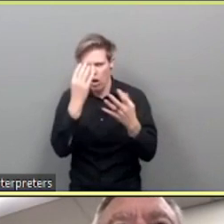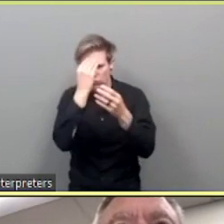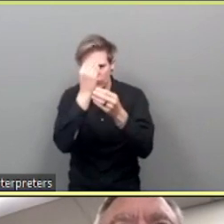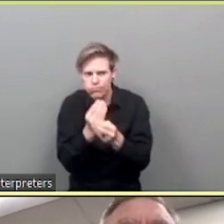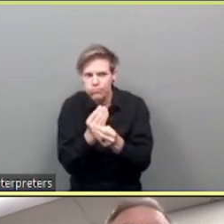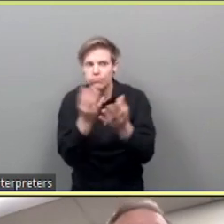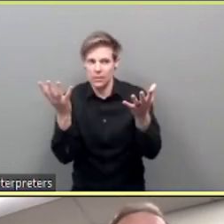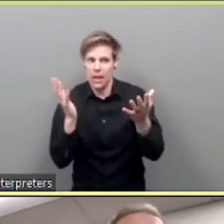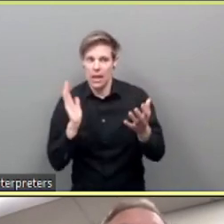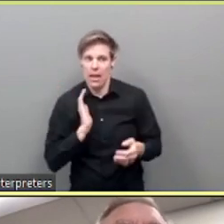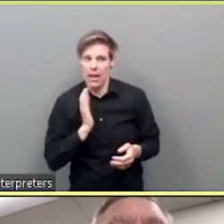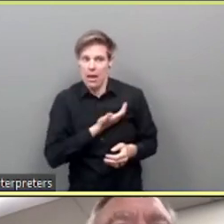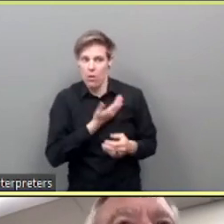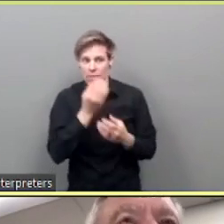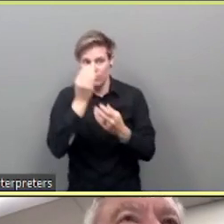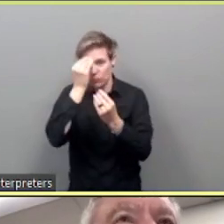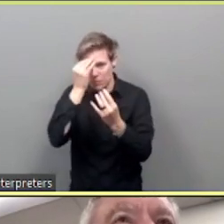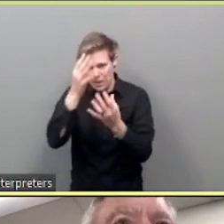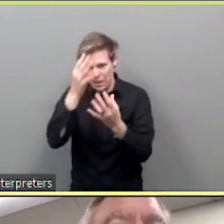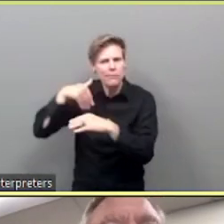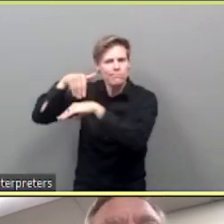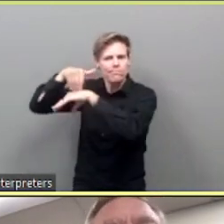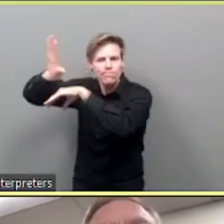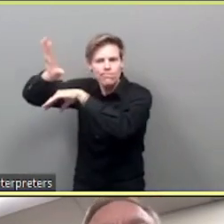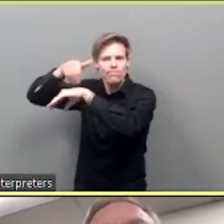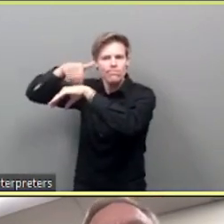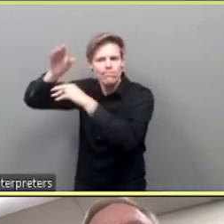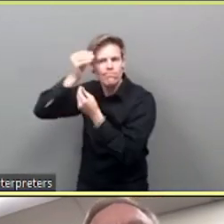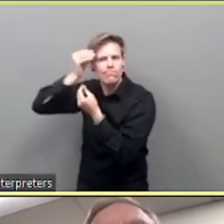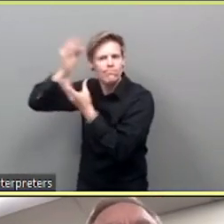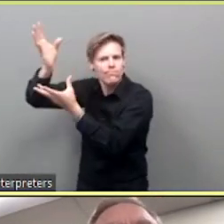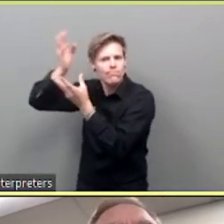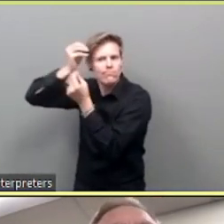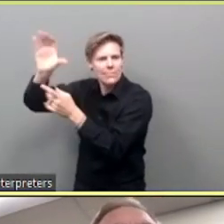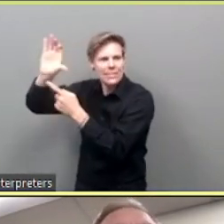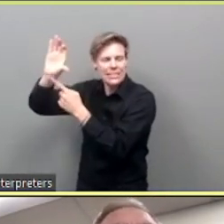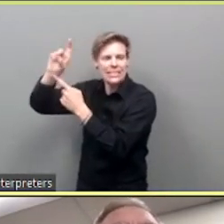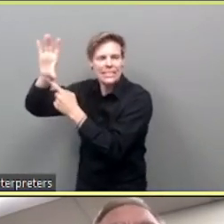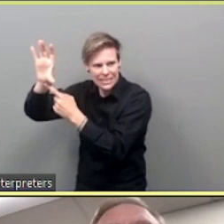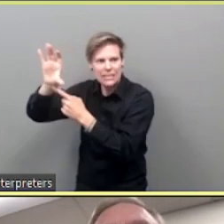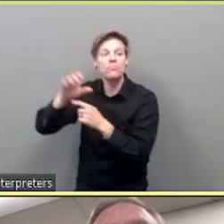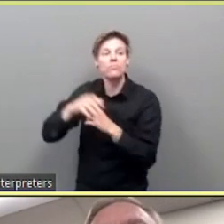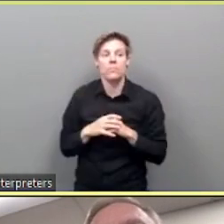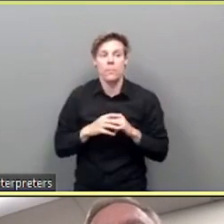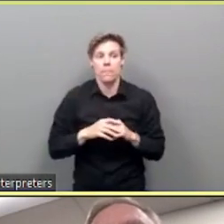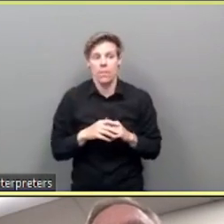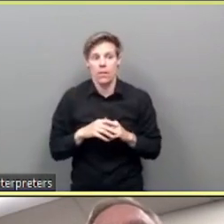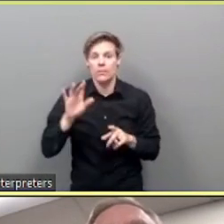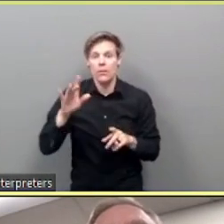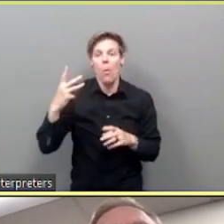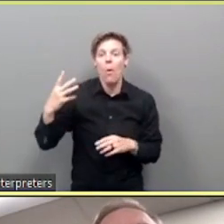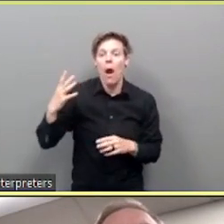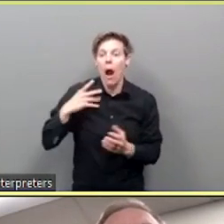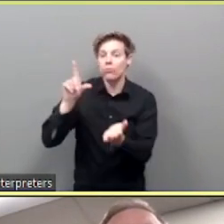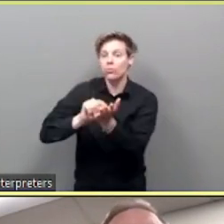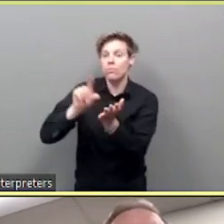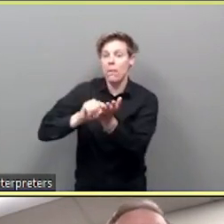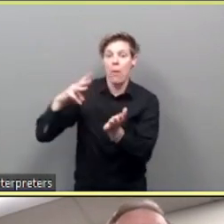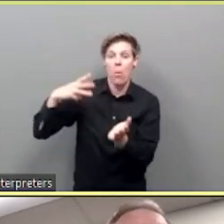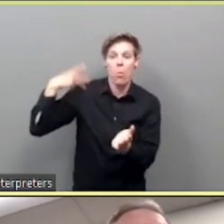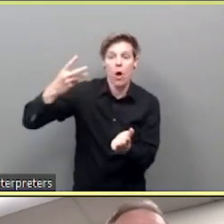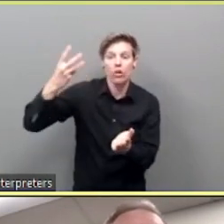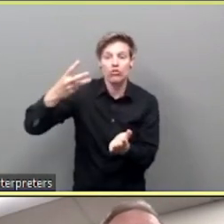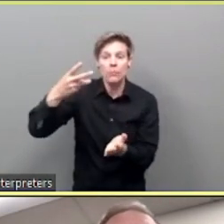to the CDC makes it into a newspaper. This is the Washington Post, came out earlier this week, and it's sort of